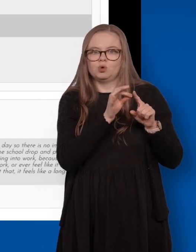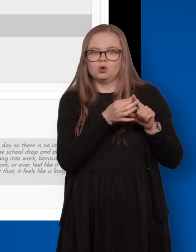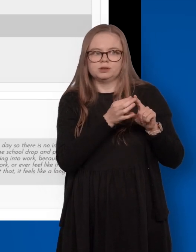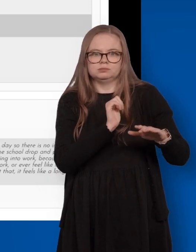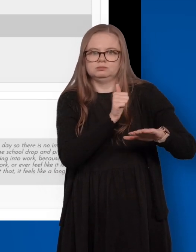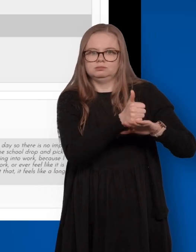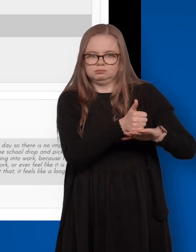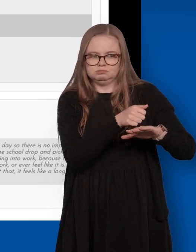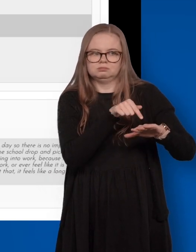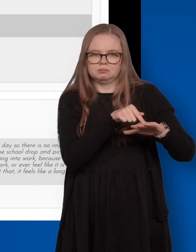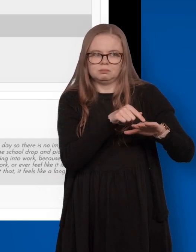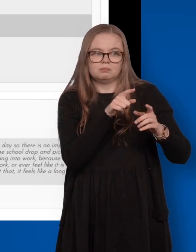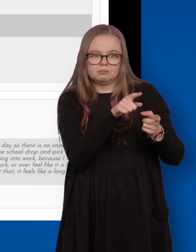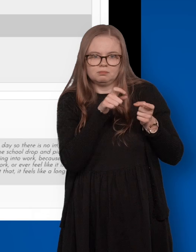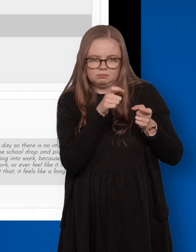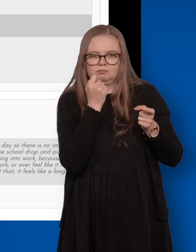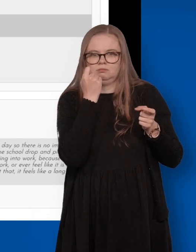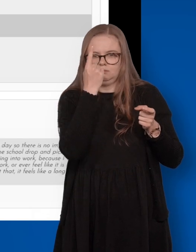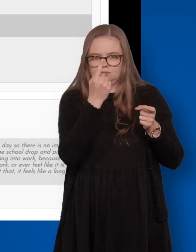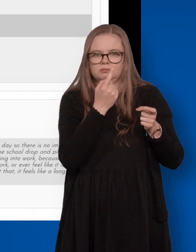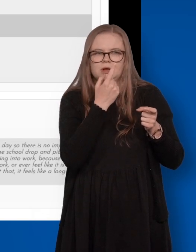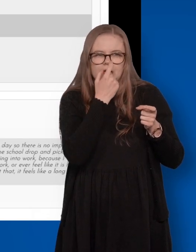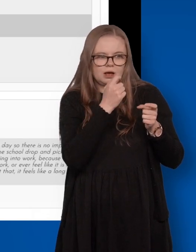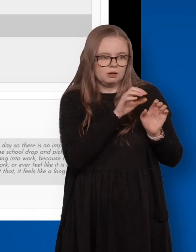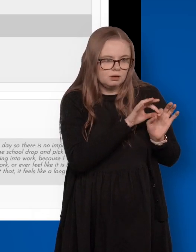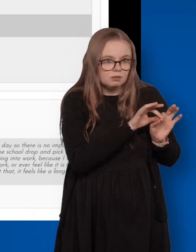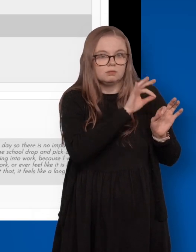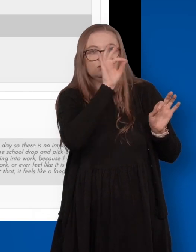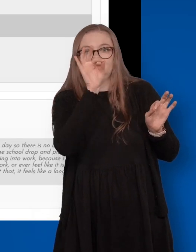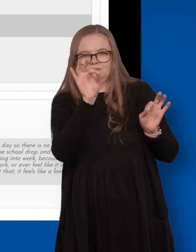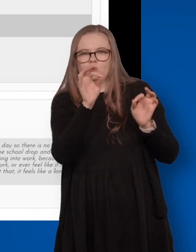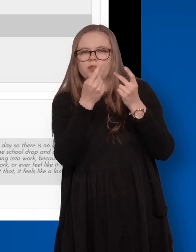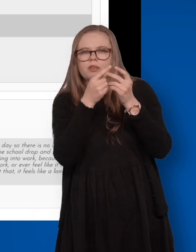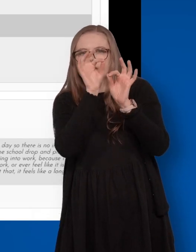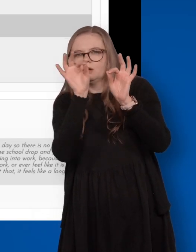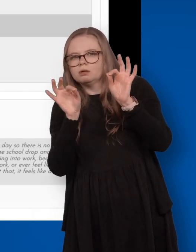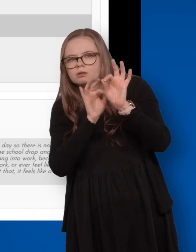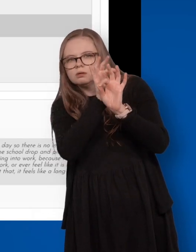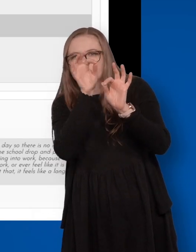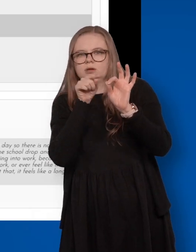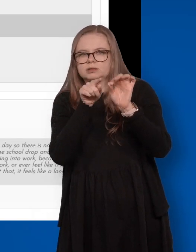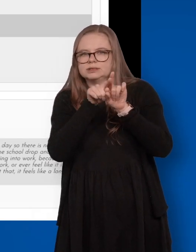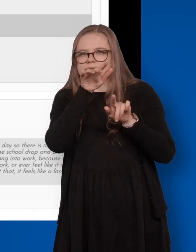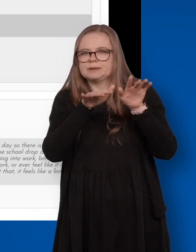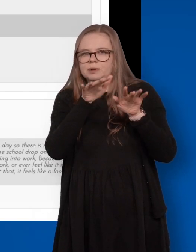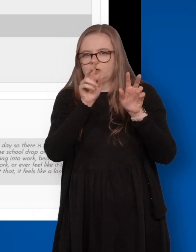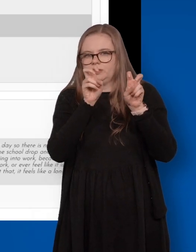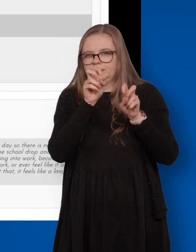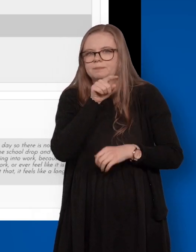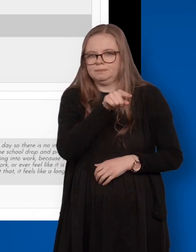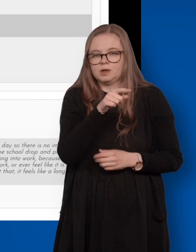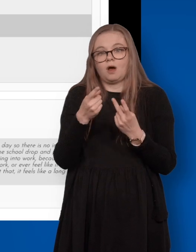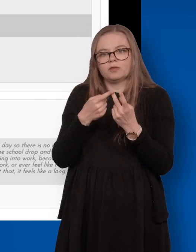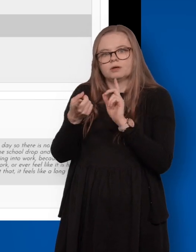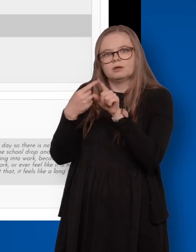to be understood and to be arranged around other similar points that highlight the fact that the